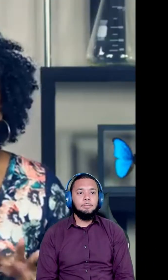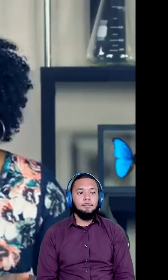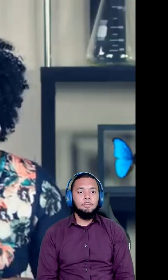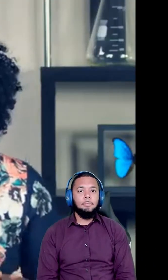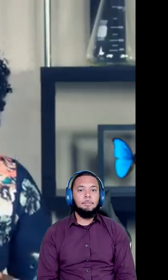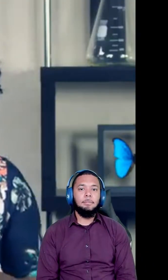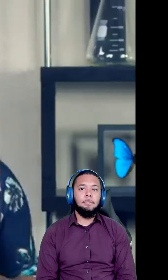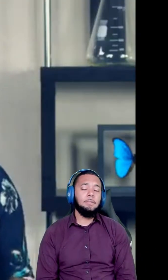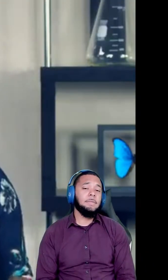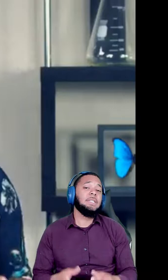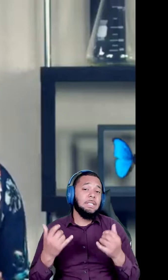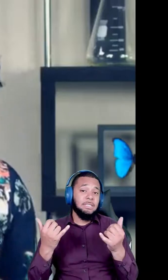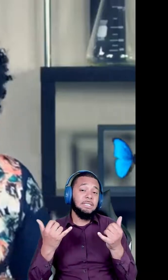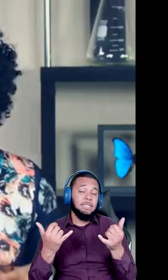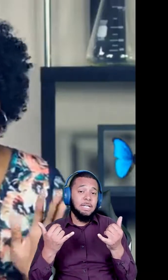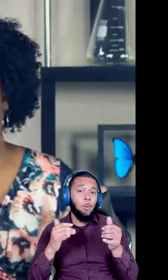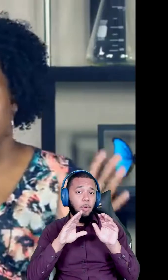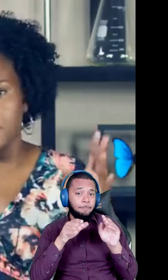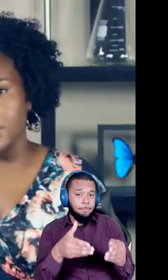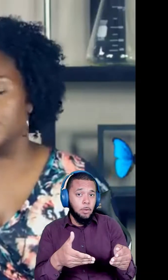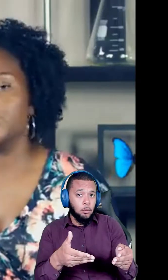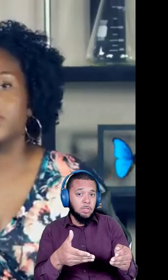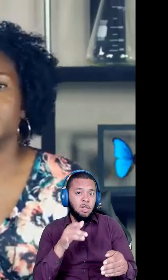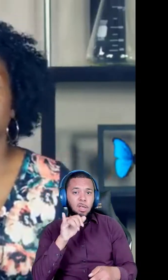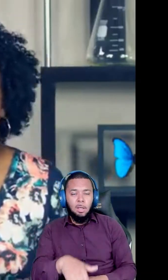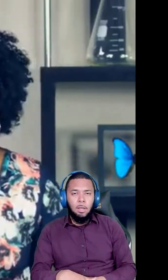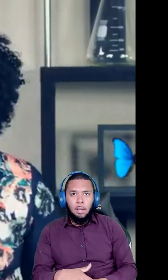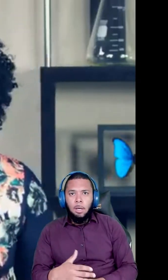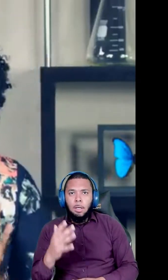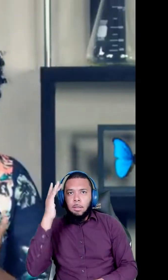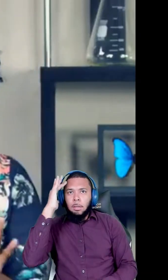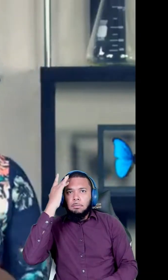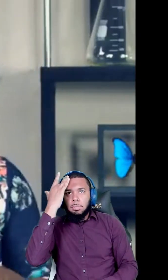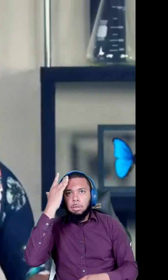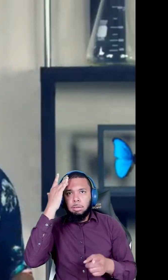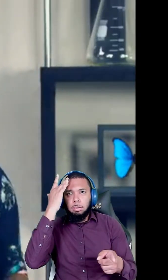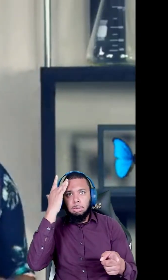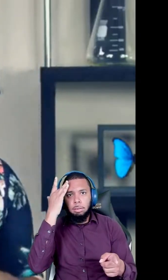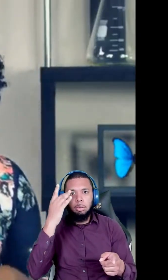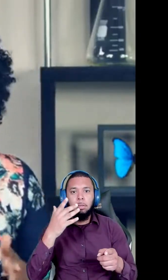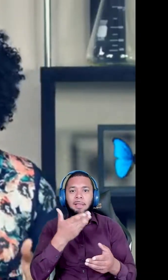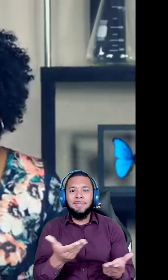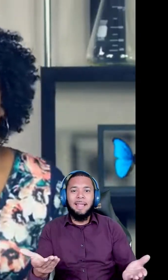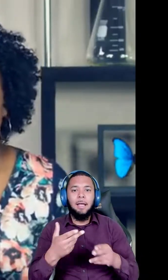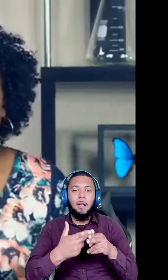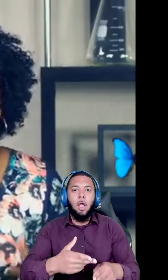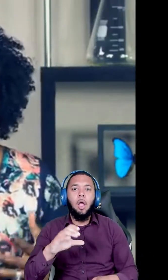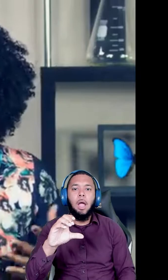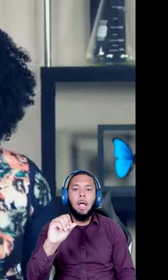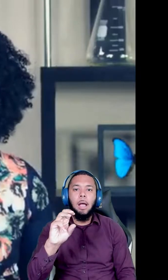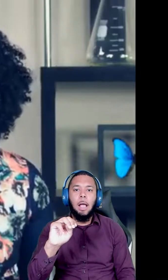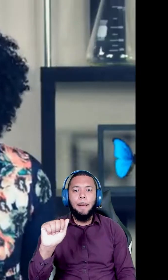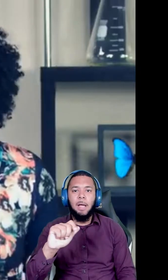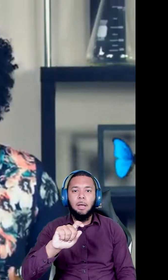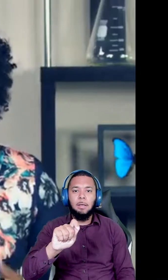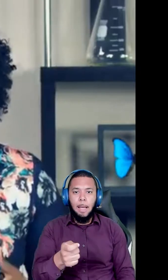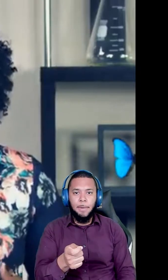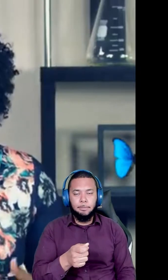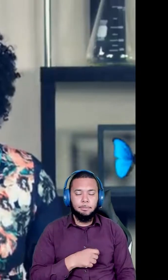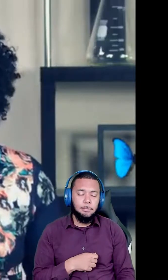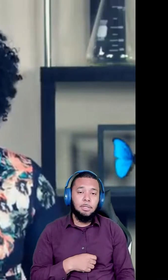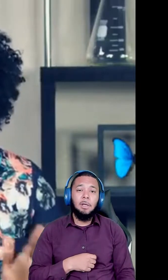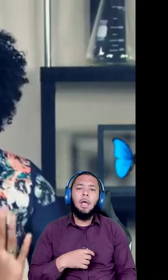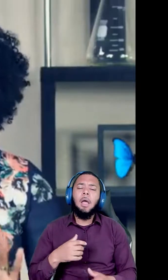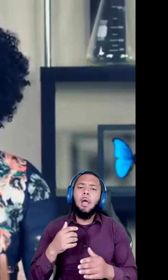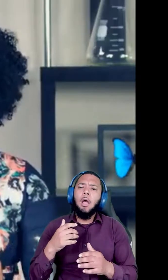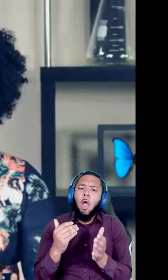Today we're going to give some attention to this pesty punctuation called a comma. Now most of the time when we're reading we see a